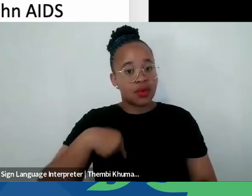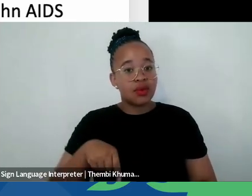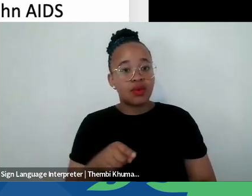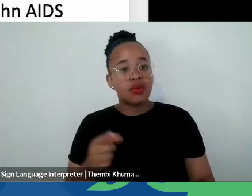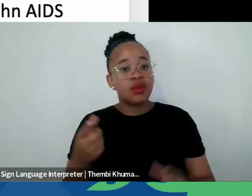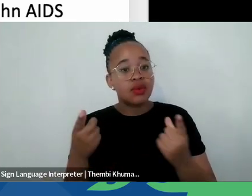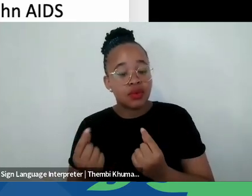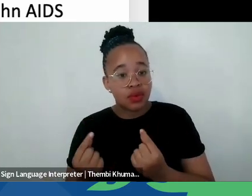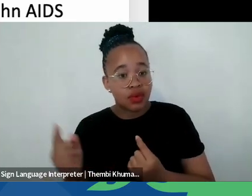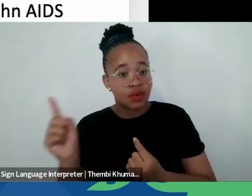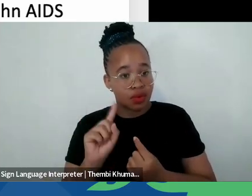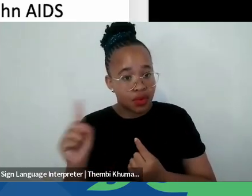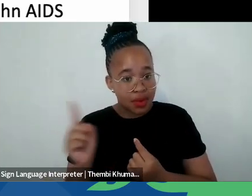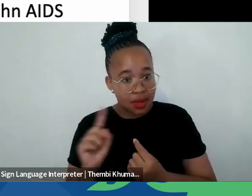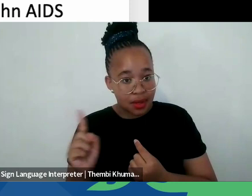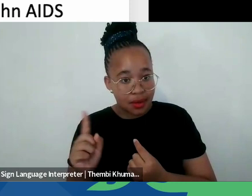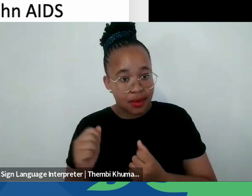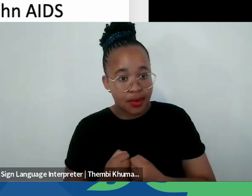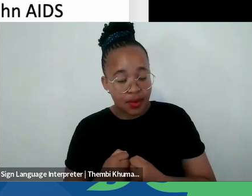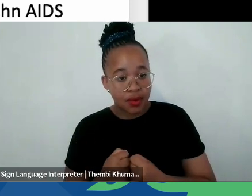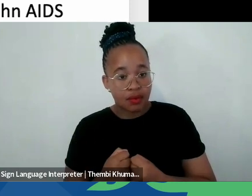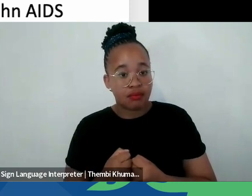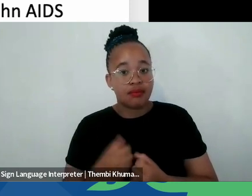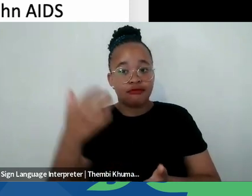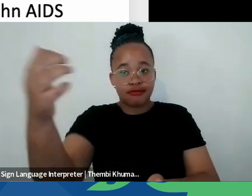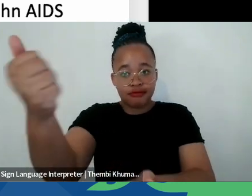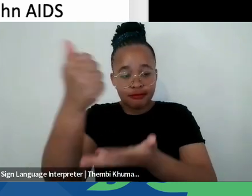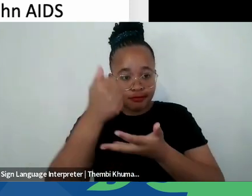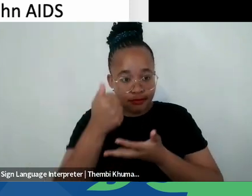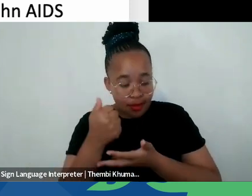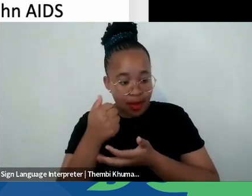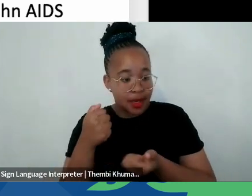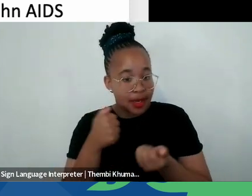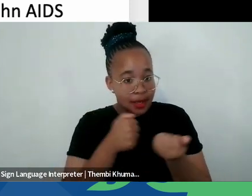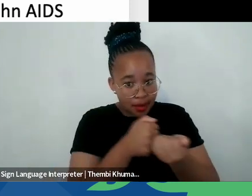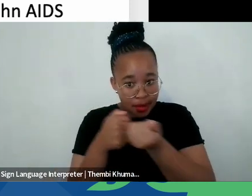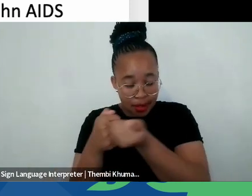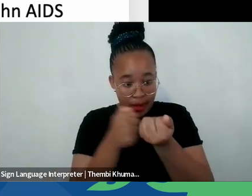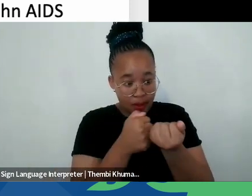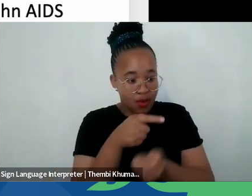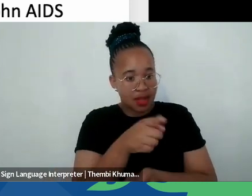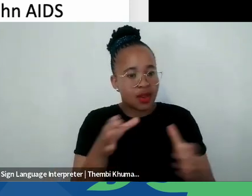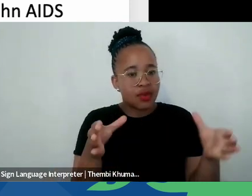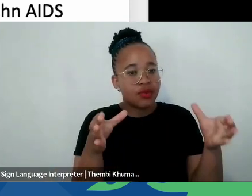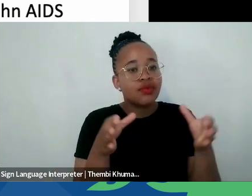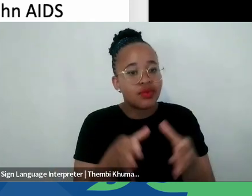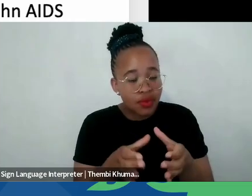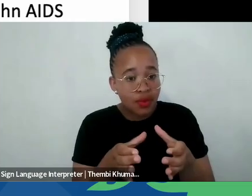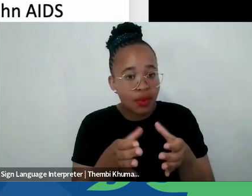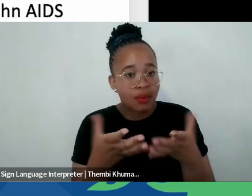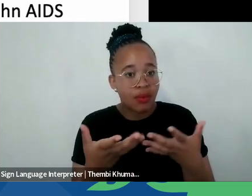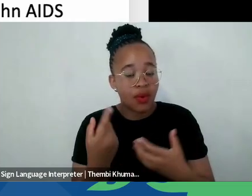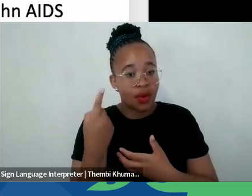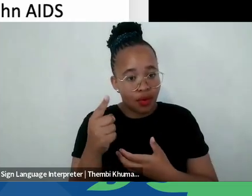John for complementary funding to support our USAID work and to increase the